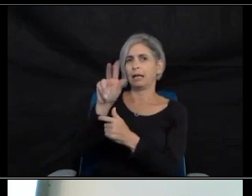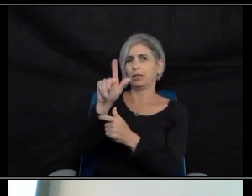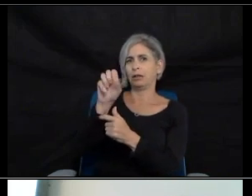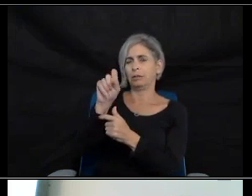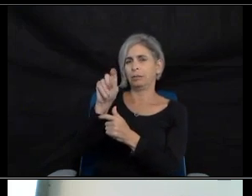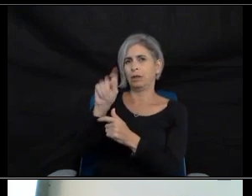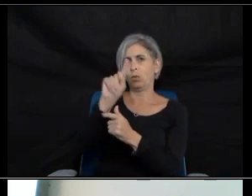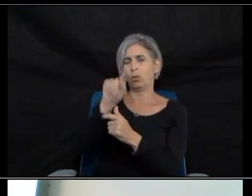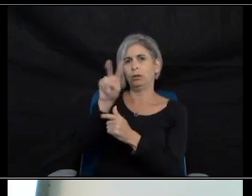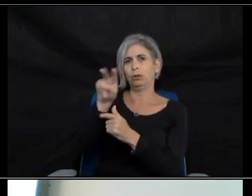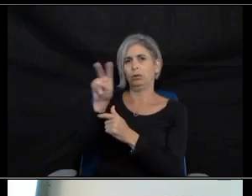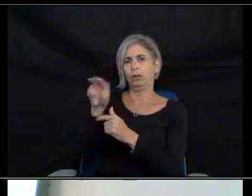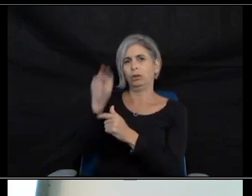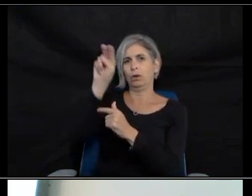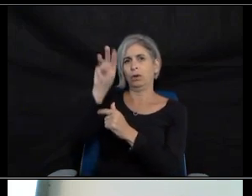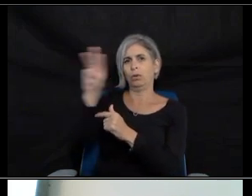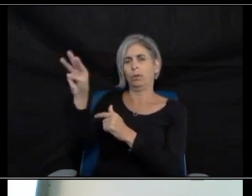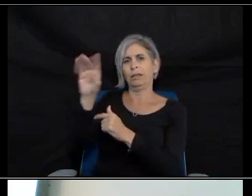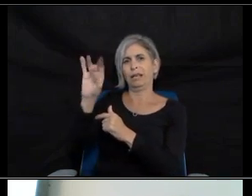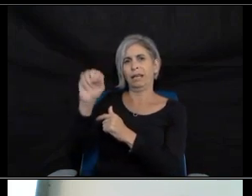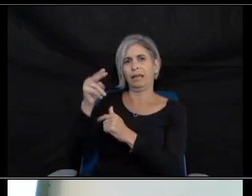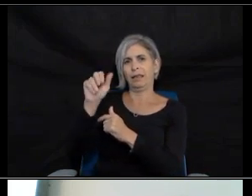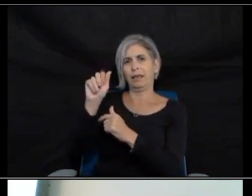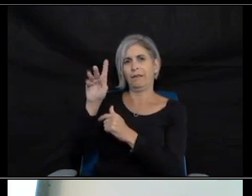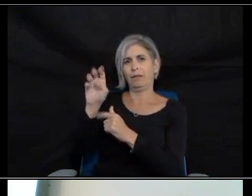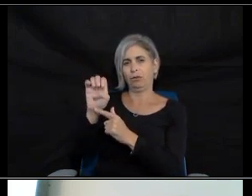on 122 Northwest 8th Avenue, Boynton.